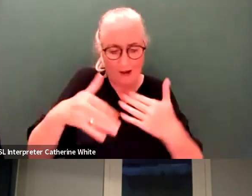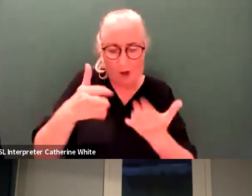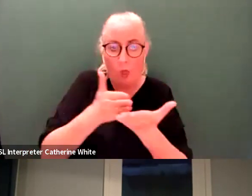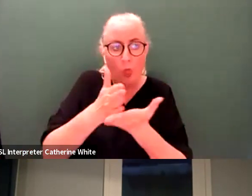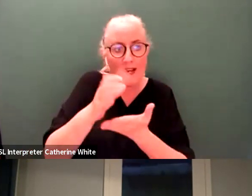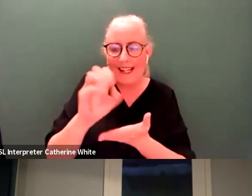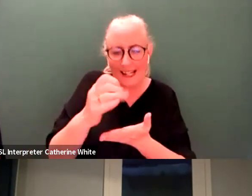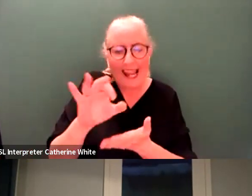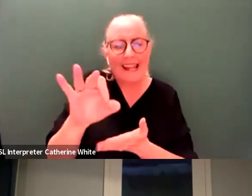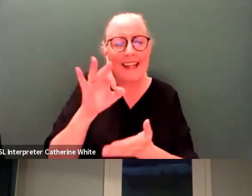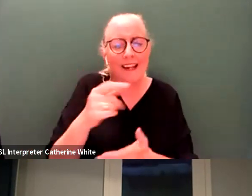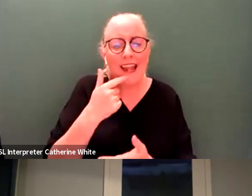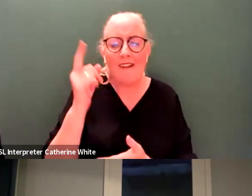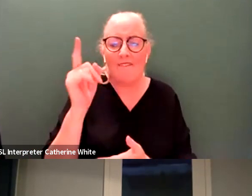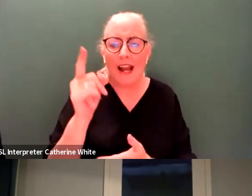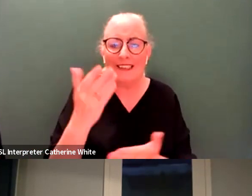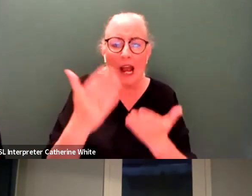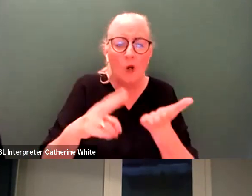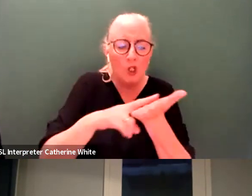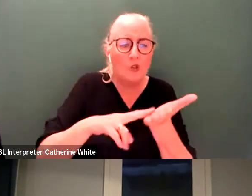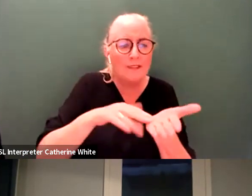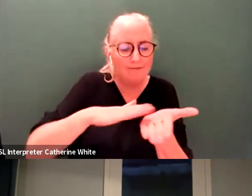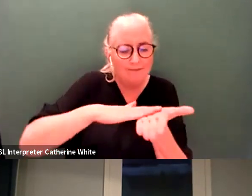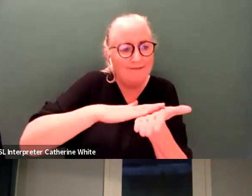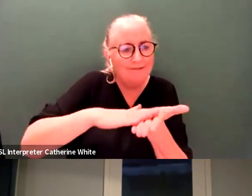get advice around the use of lubricants or